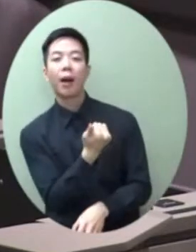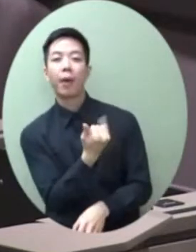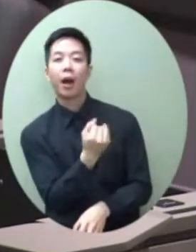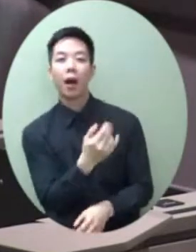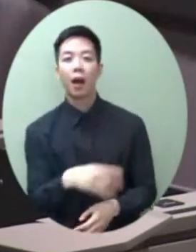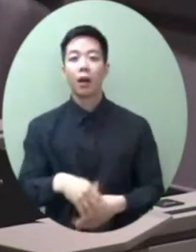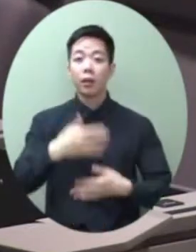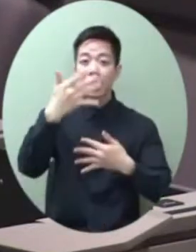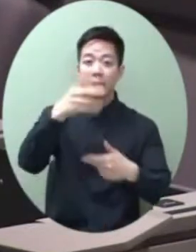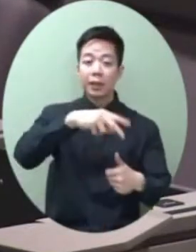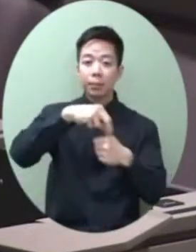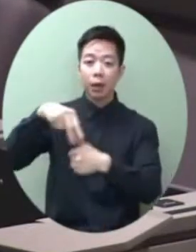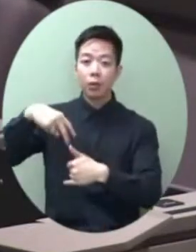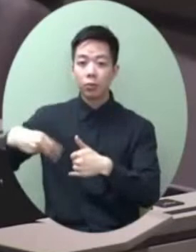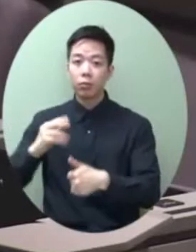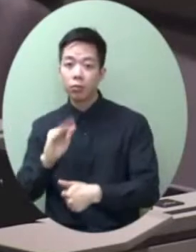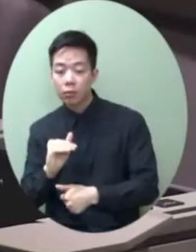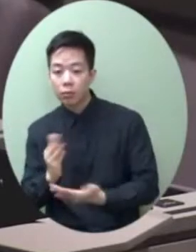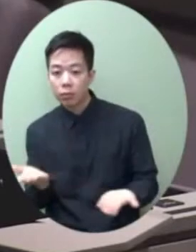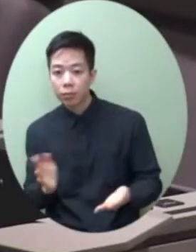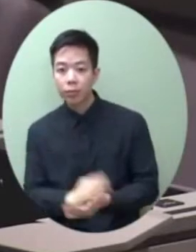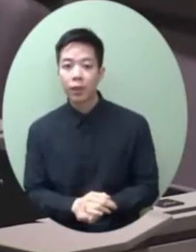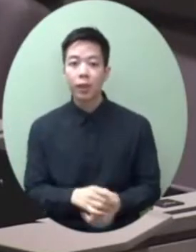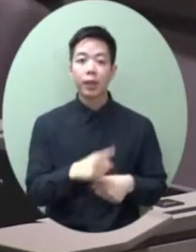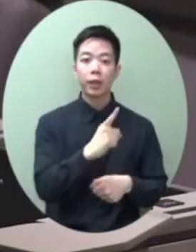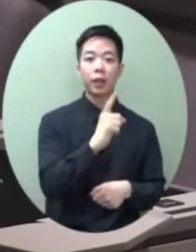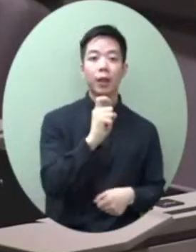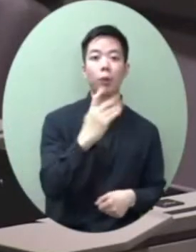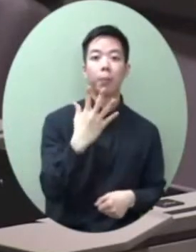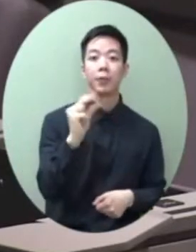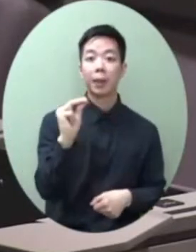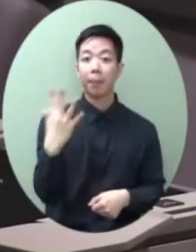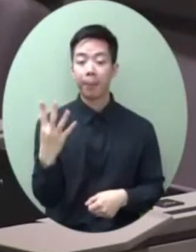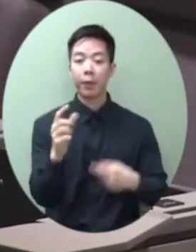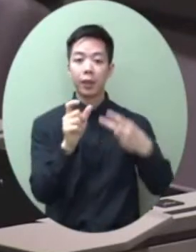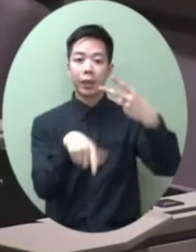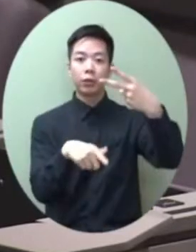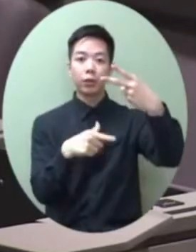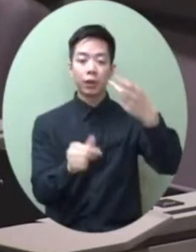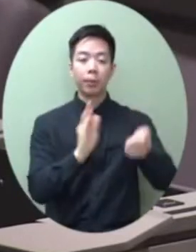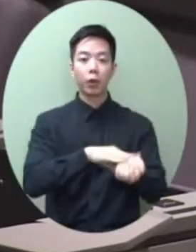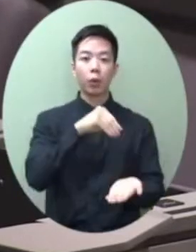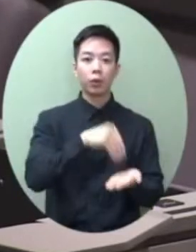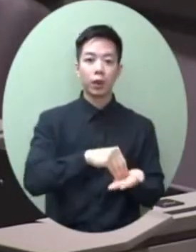when can you arrange other elderly residents to quarantine? For the case number